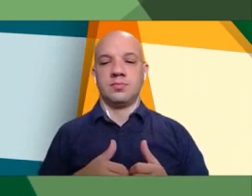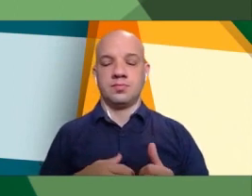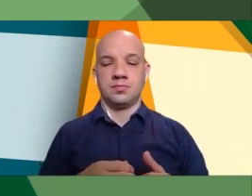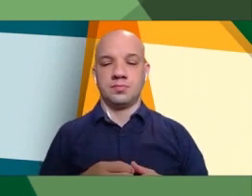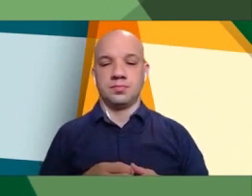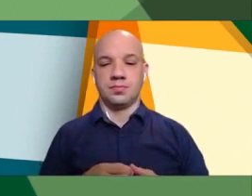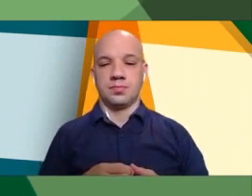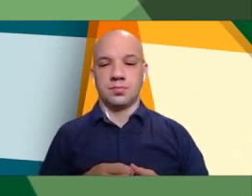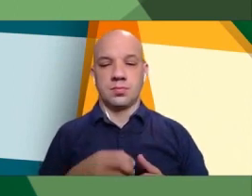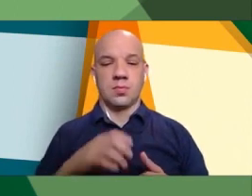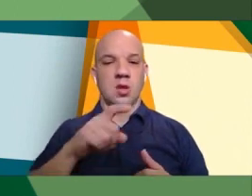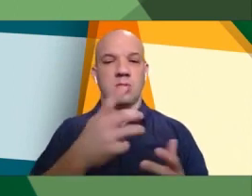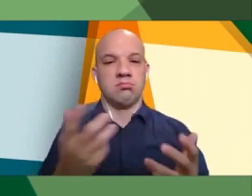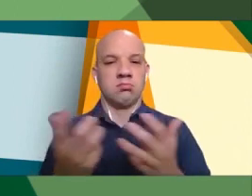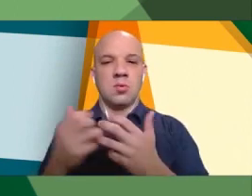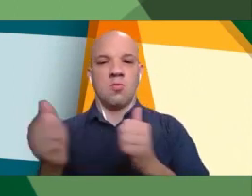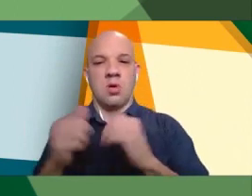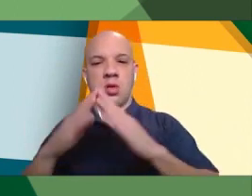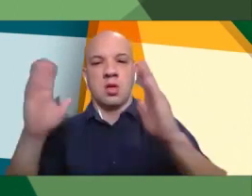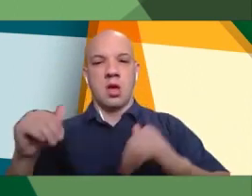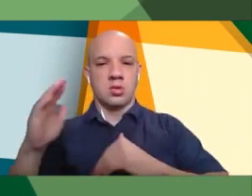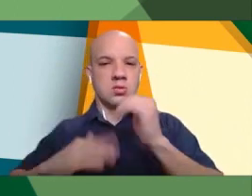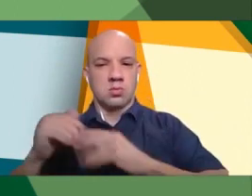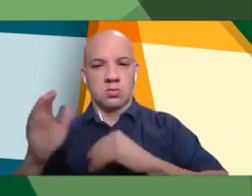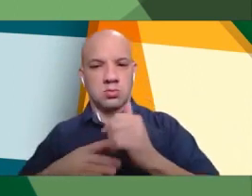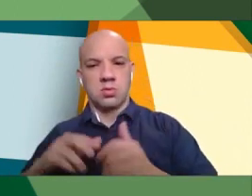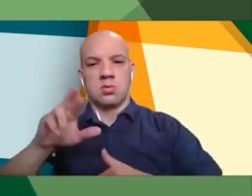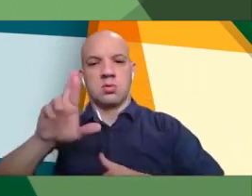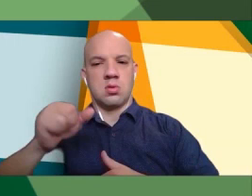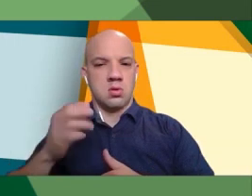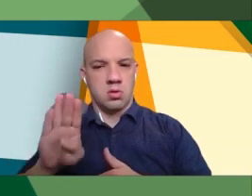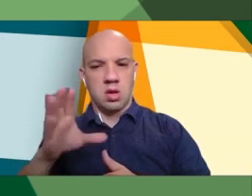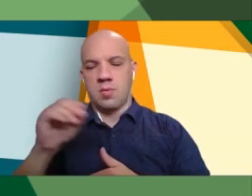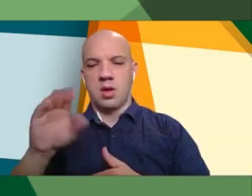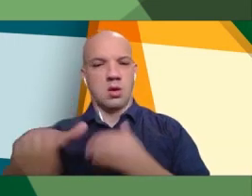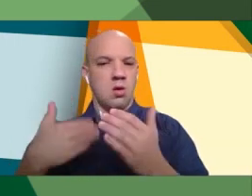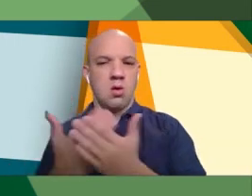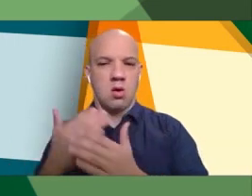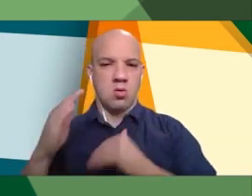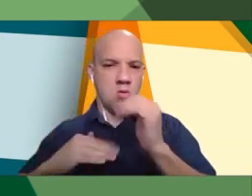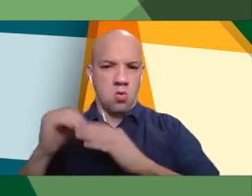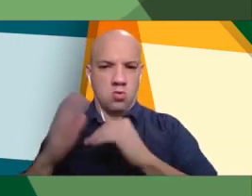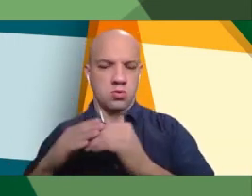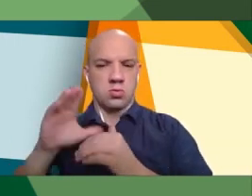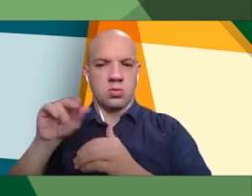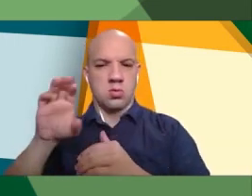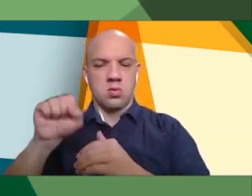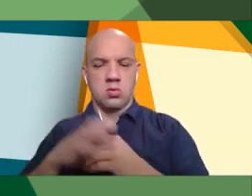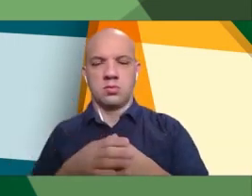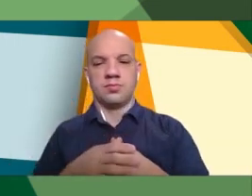connection with housing rehabilitation, housing construction, and other public constructions. Section 3 businesses